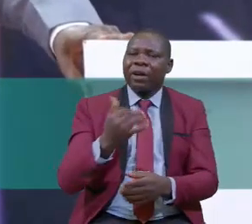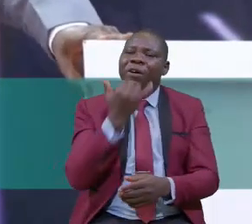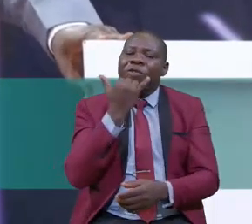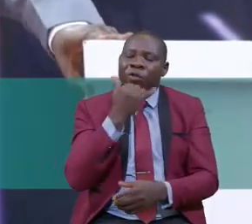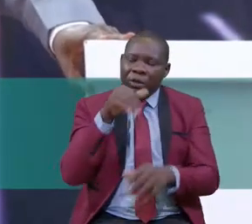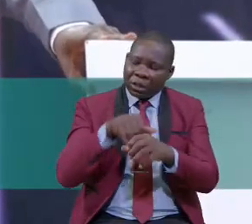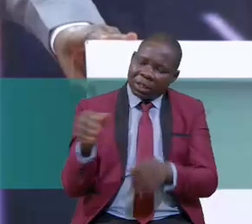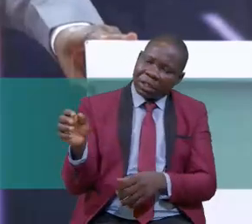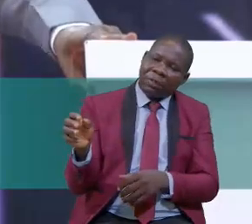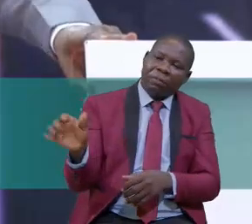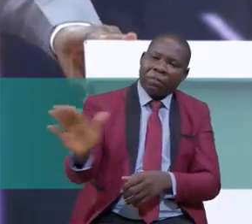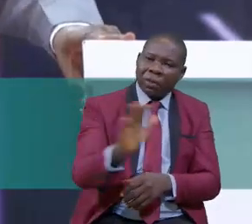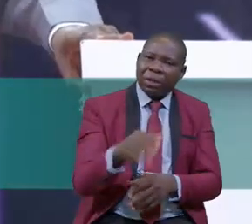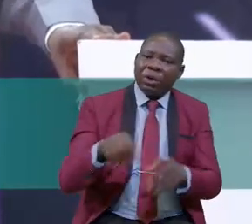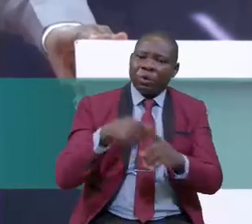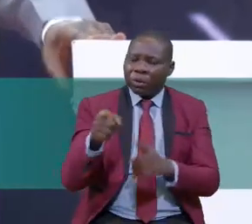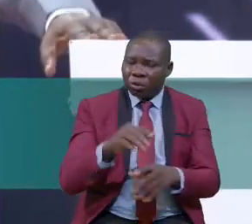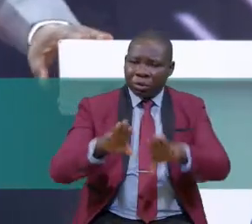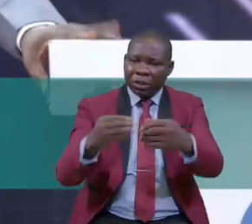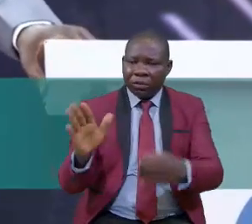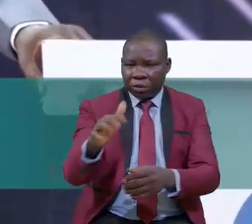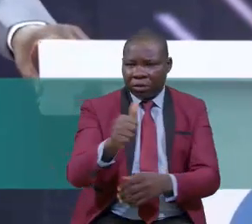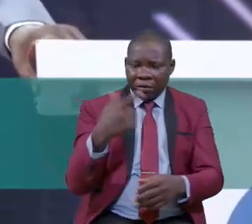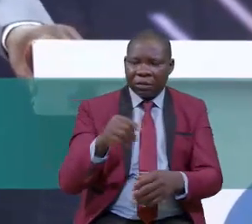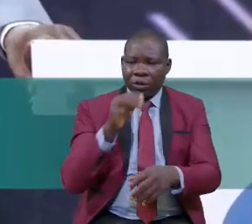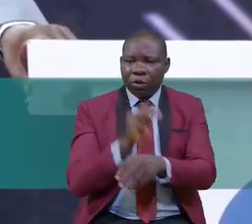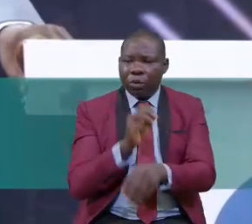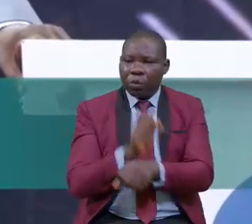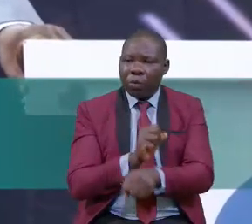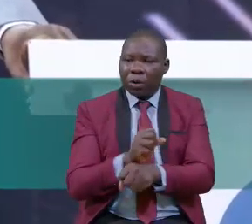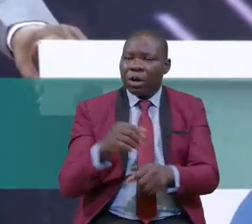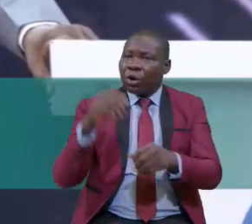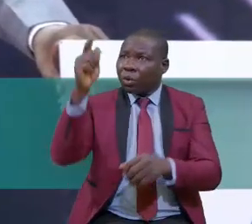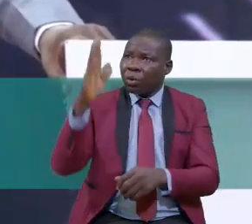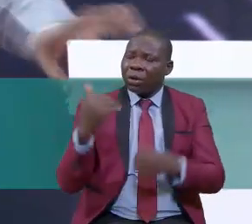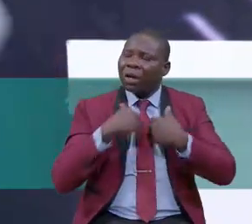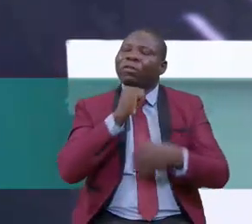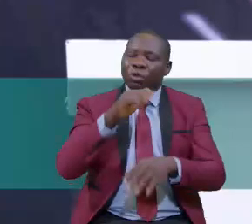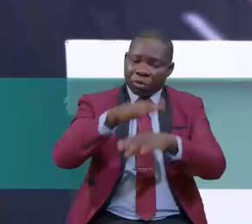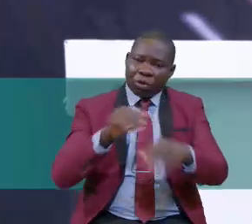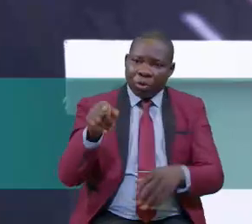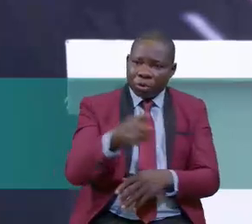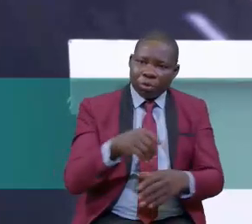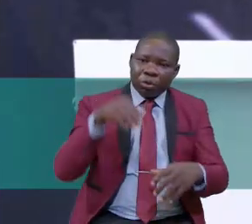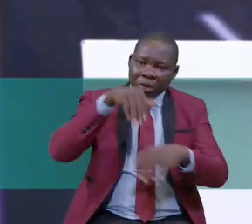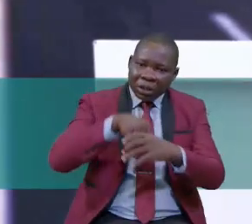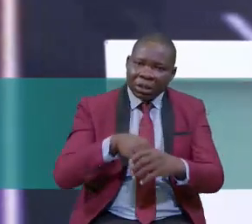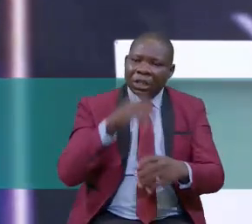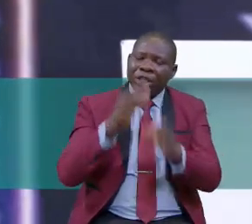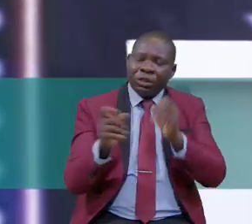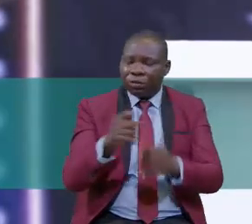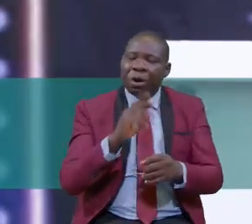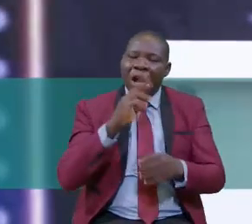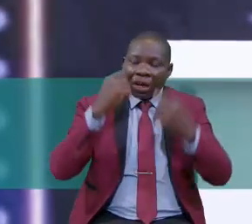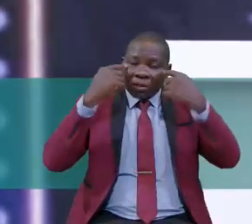yourself in a ministry that God has not called you to, even if you succeeded in it, you will fail in